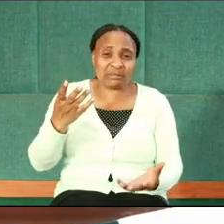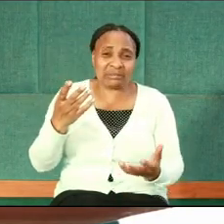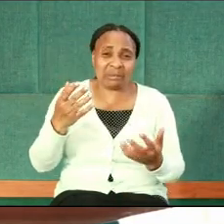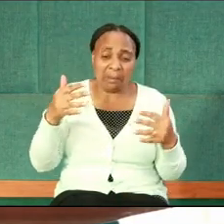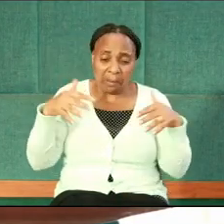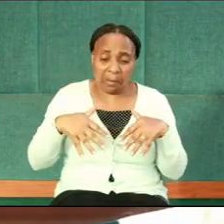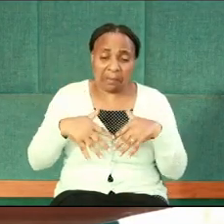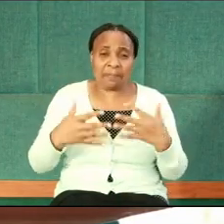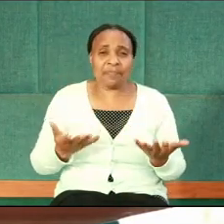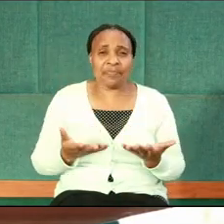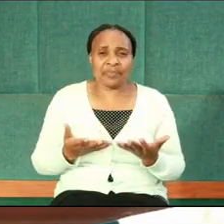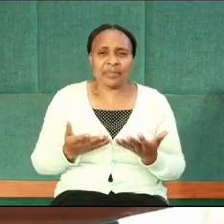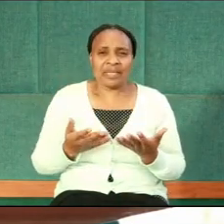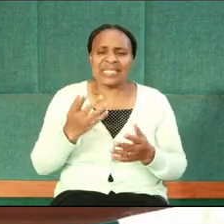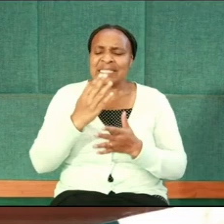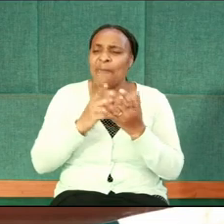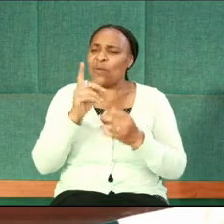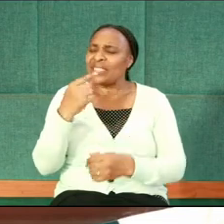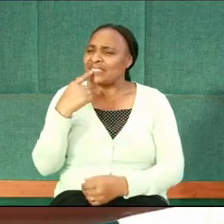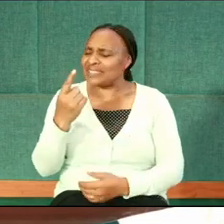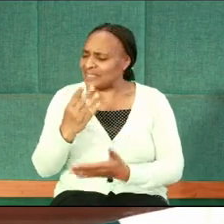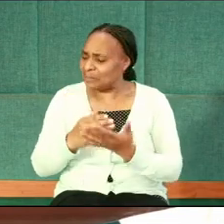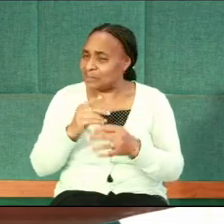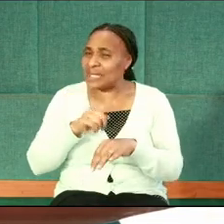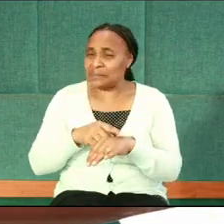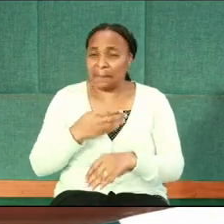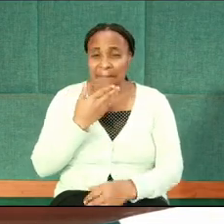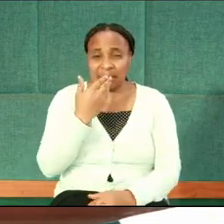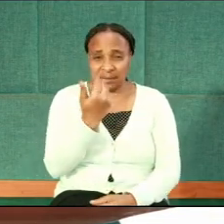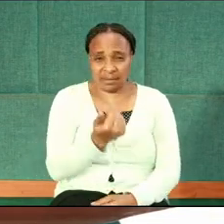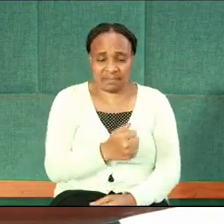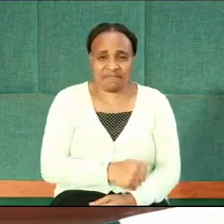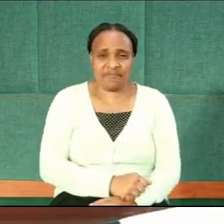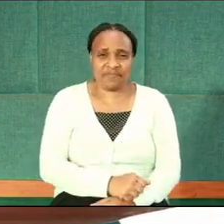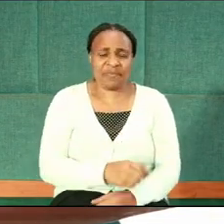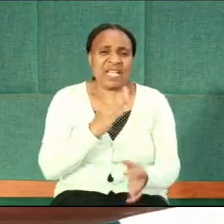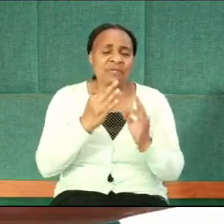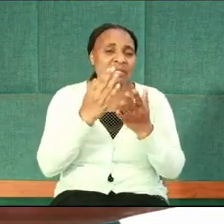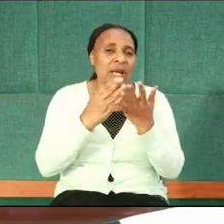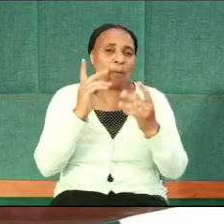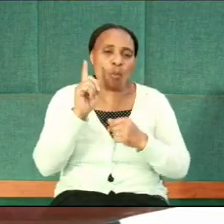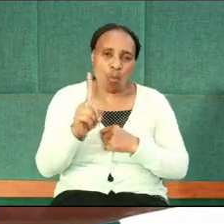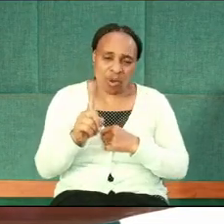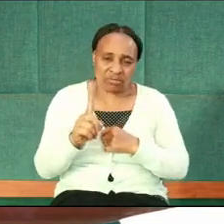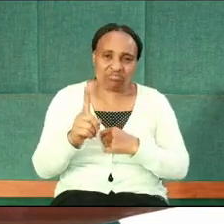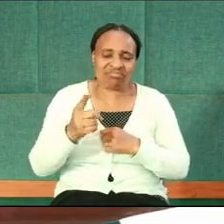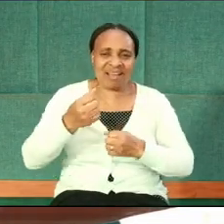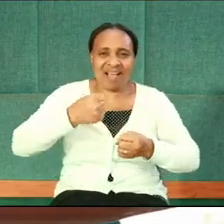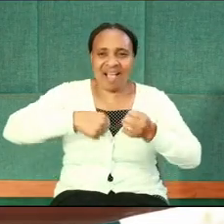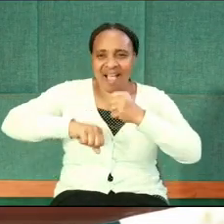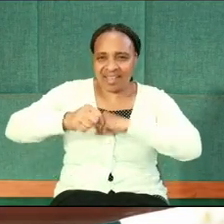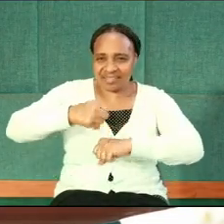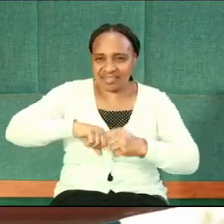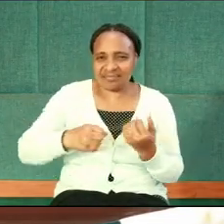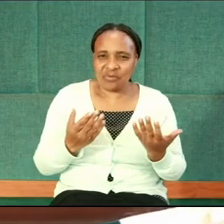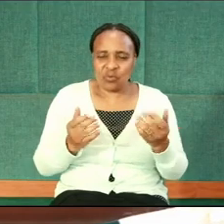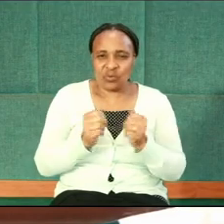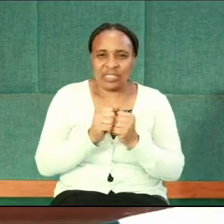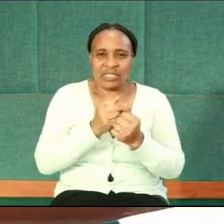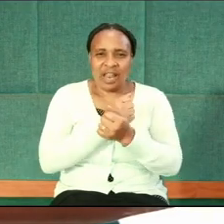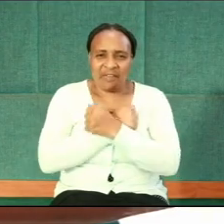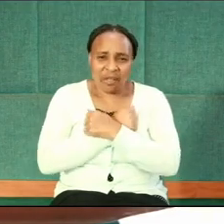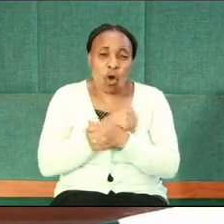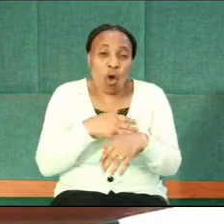Somebody said that sometimes it is better if somebody was to actually hit you, slap you, or